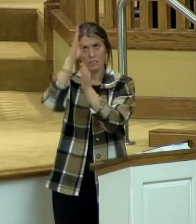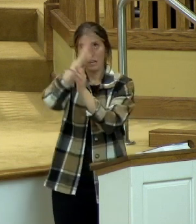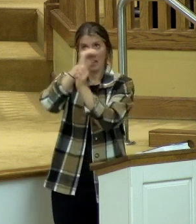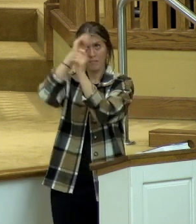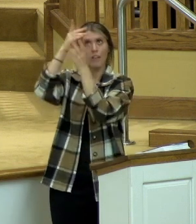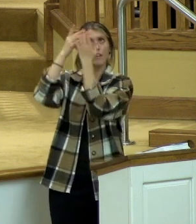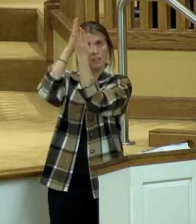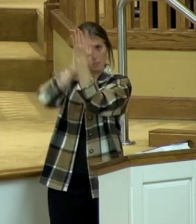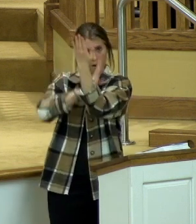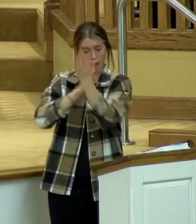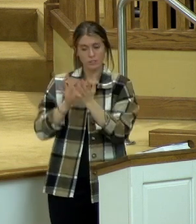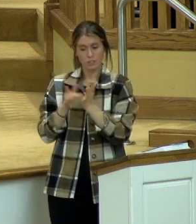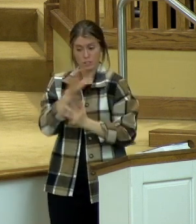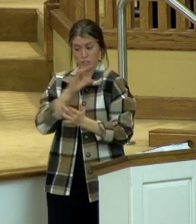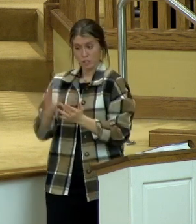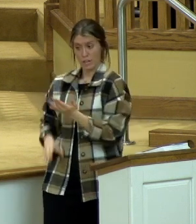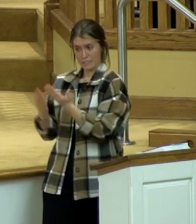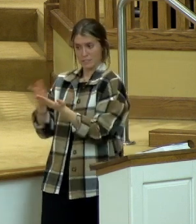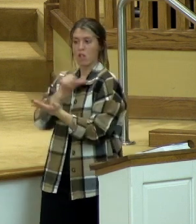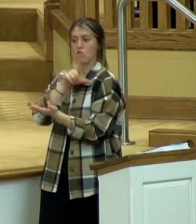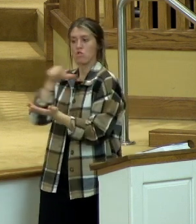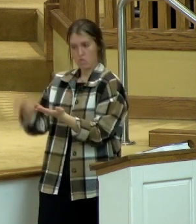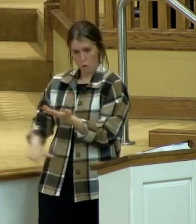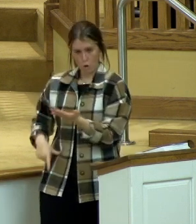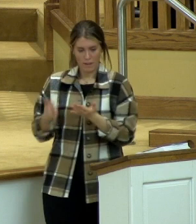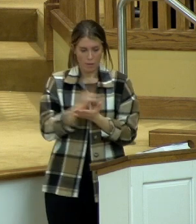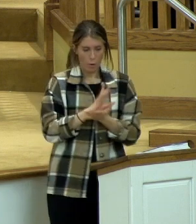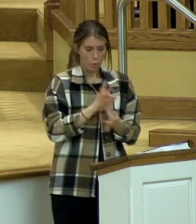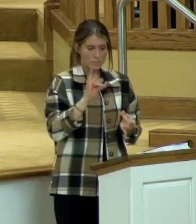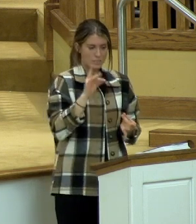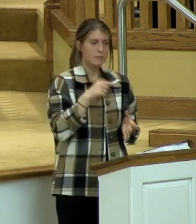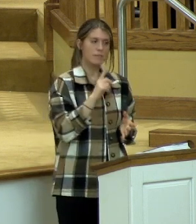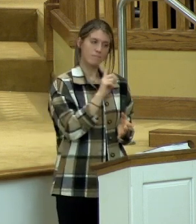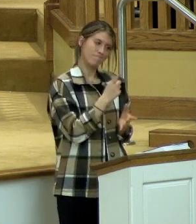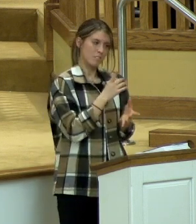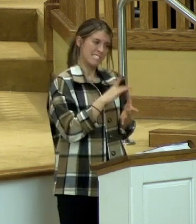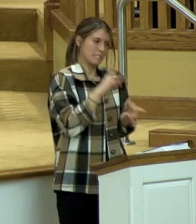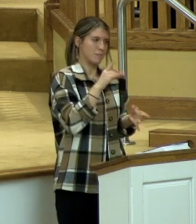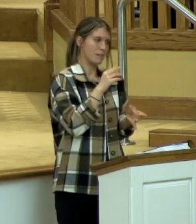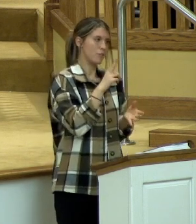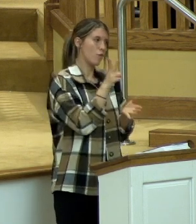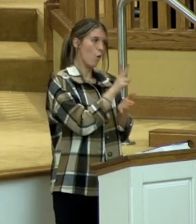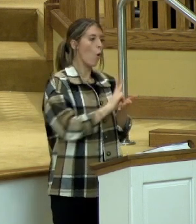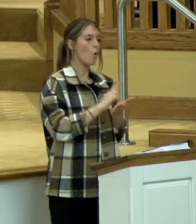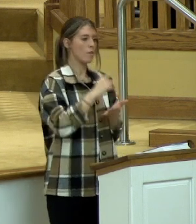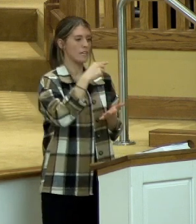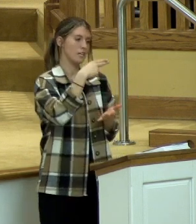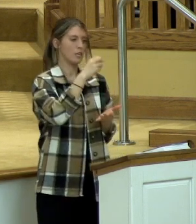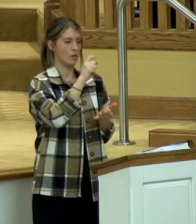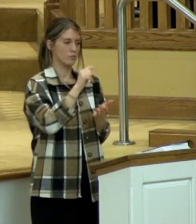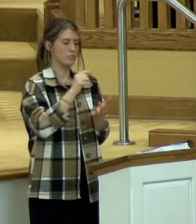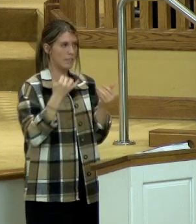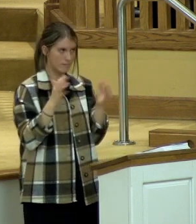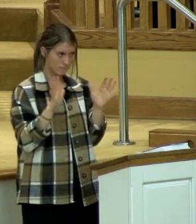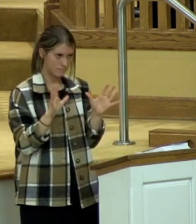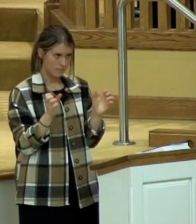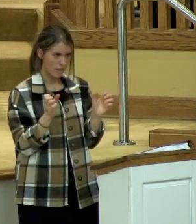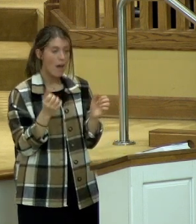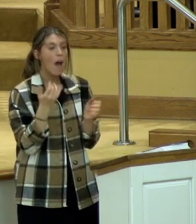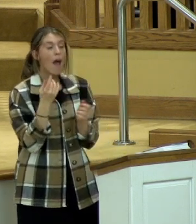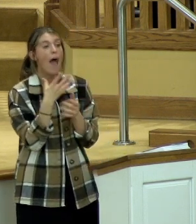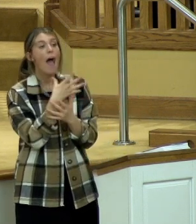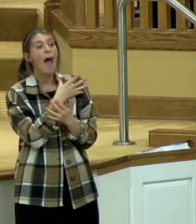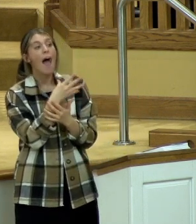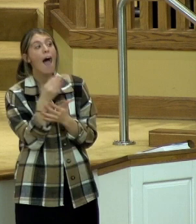God, Jesus Christ, Lord, and the Holy Spirit, the Spirit or Holy Ghost, right? Stay with me now.